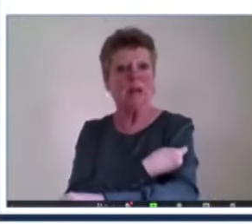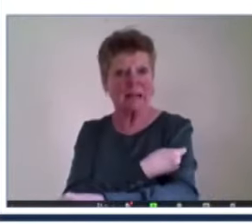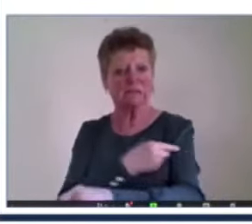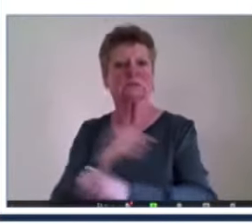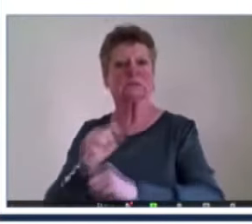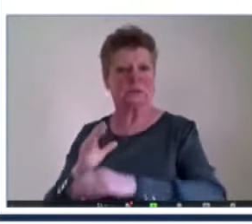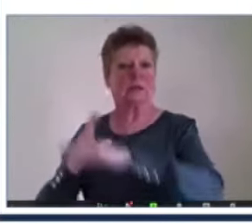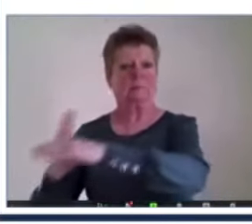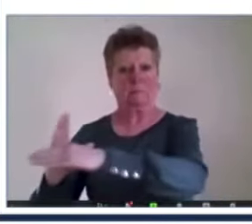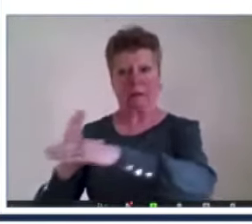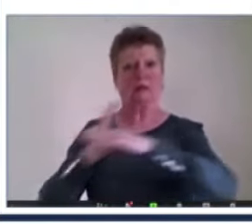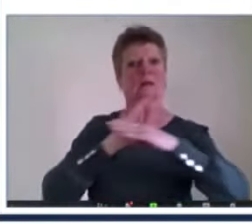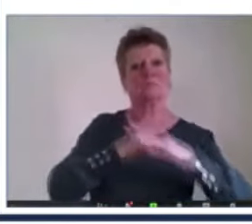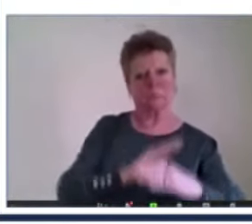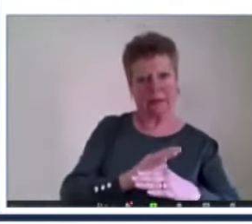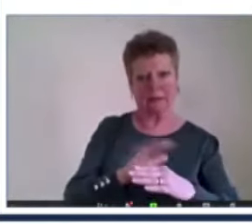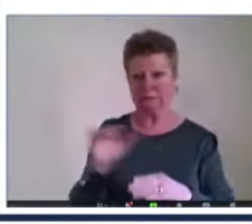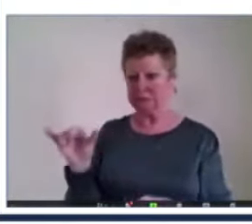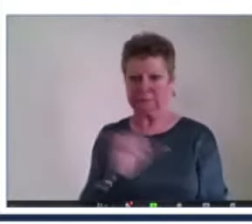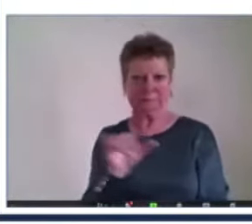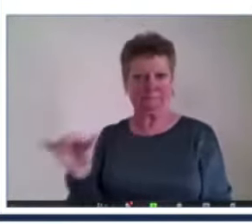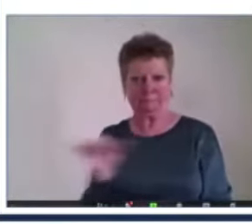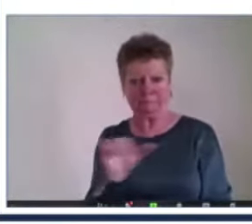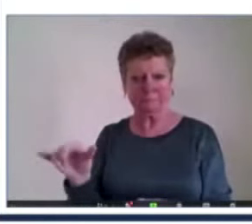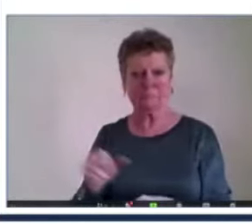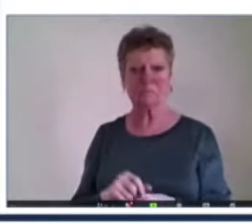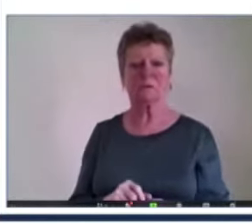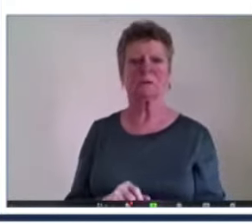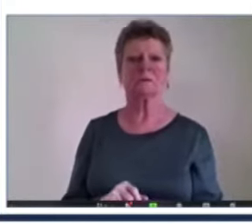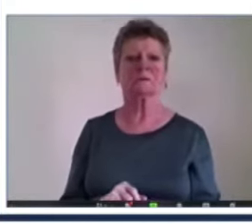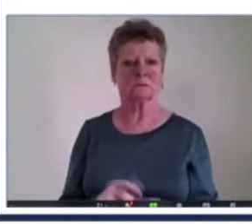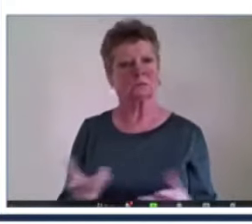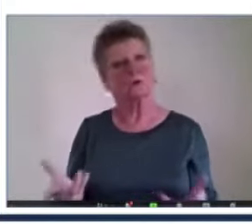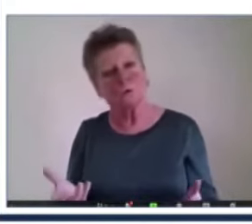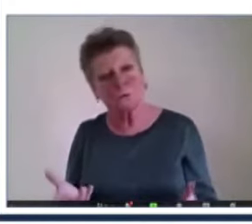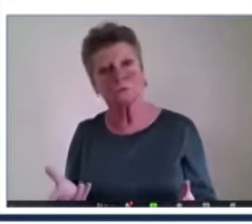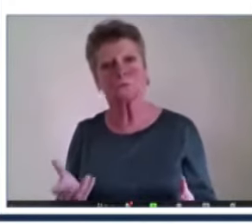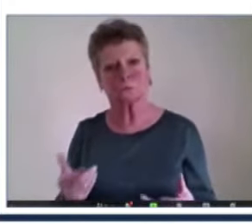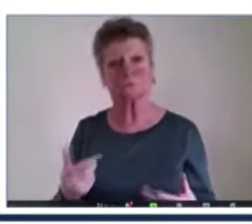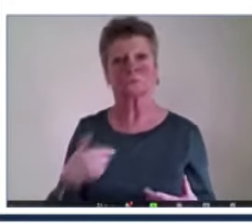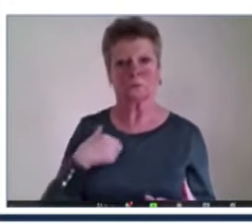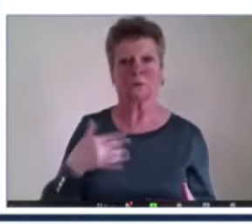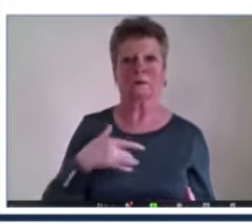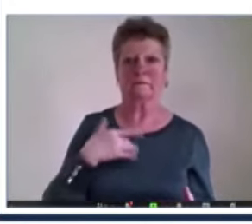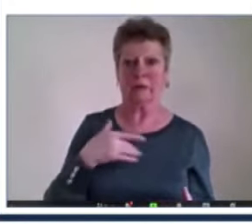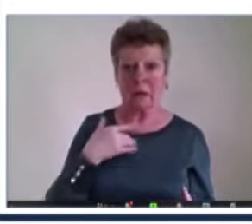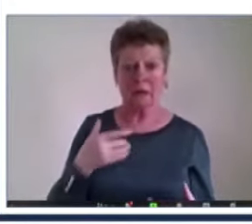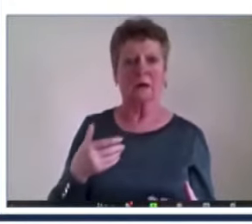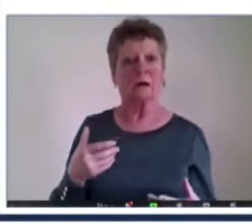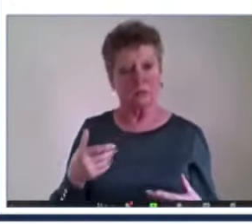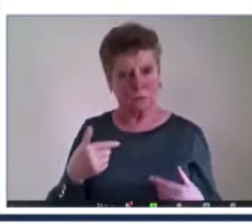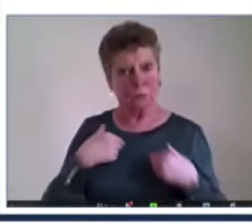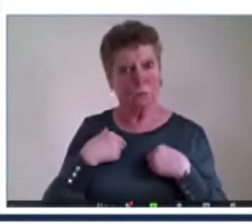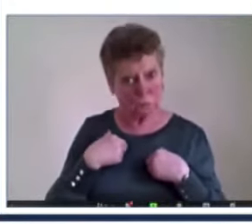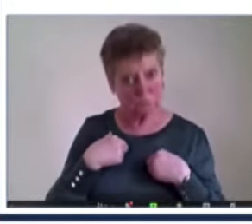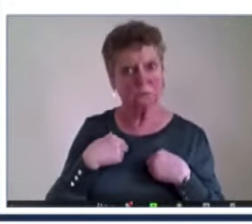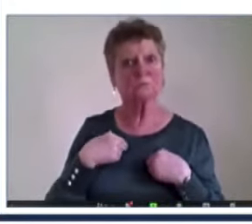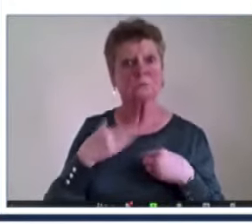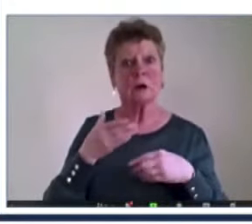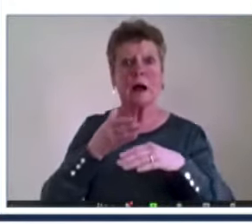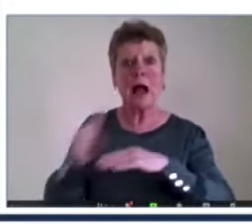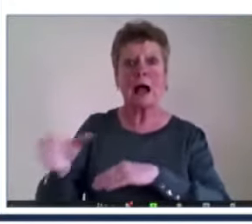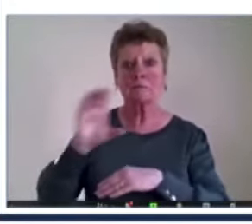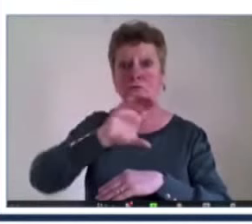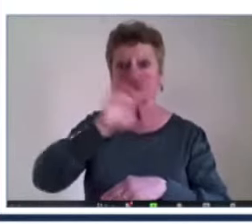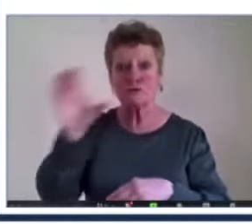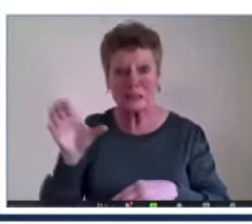against that variant as against Omicron, and so that's one of the reasons we're saying we've done a good job after Christmas on really